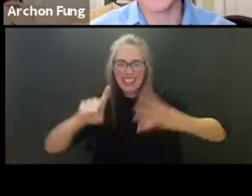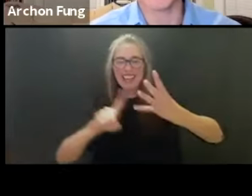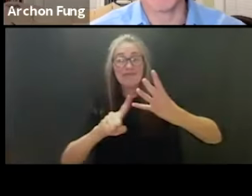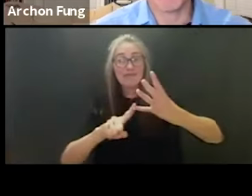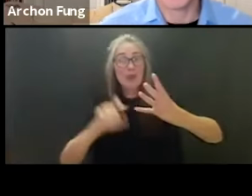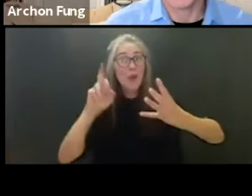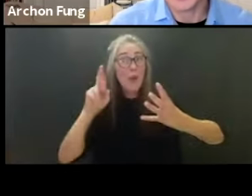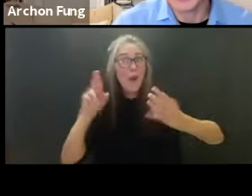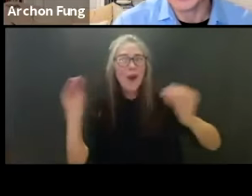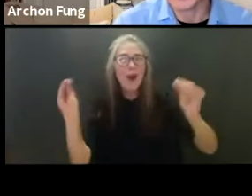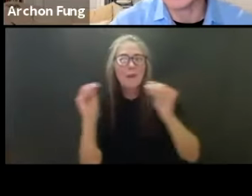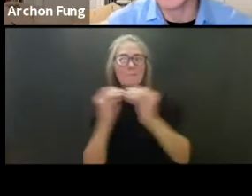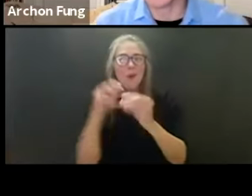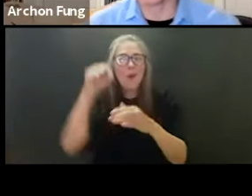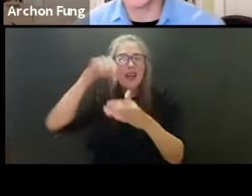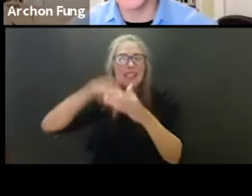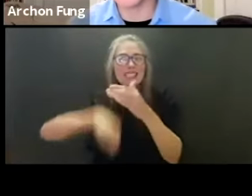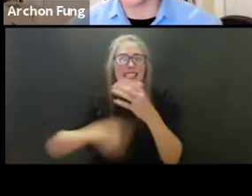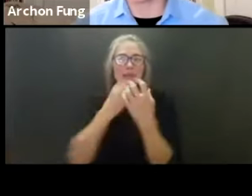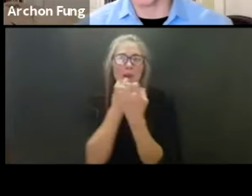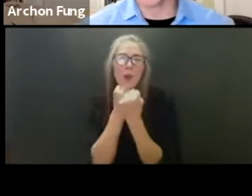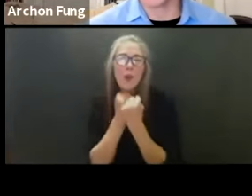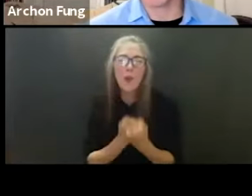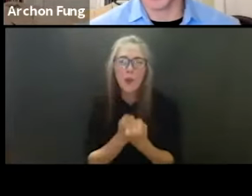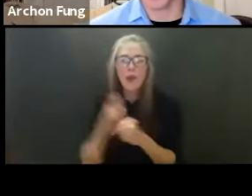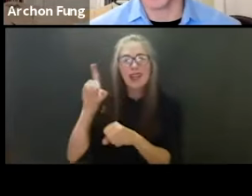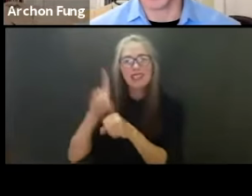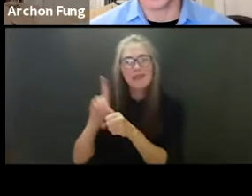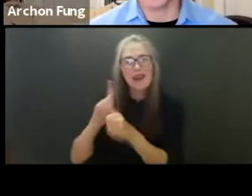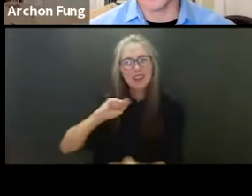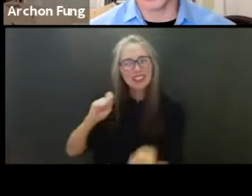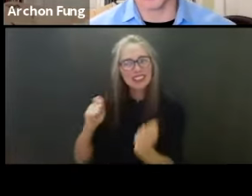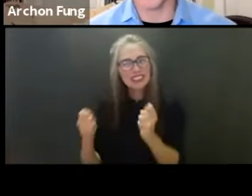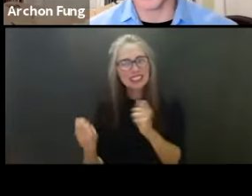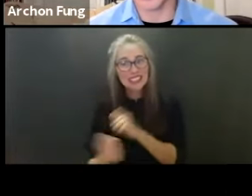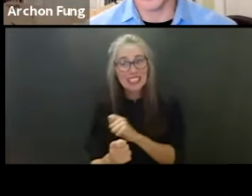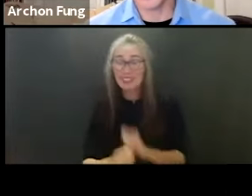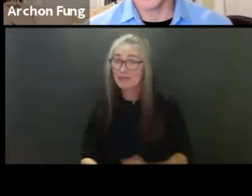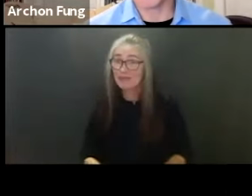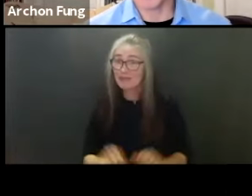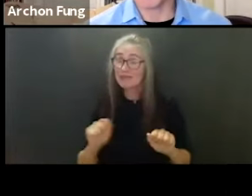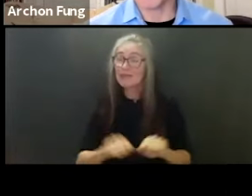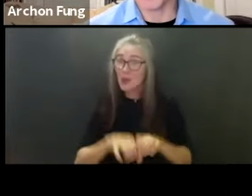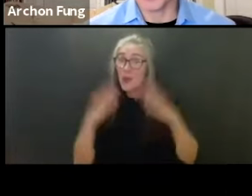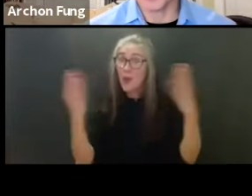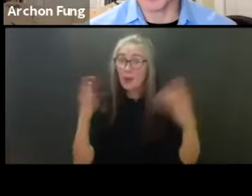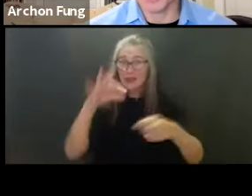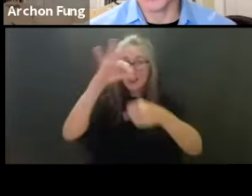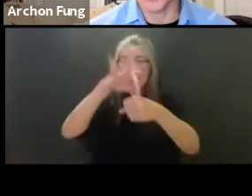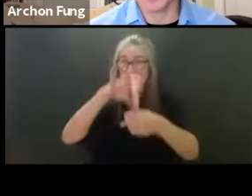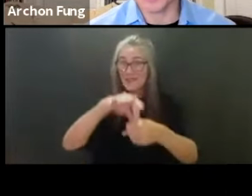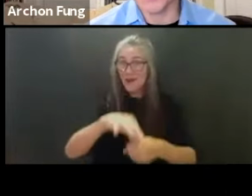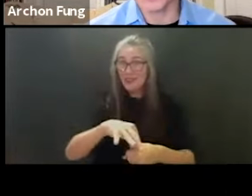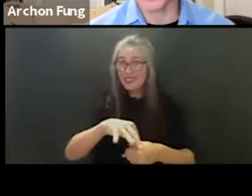screen. And please respond to the poll. And I'll leave it open for some number of, you know,